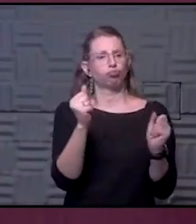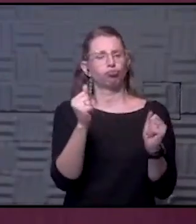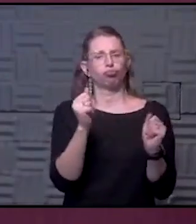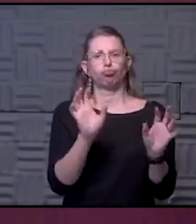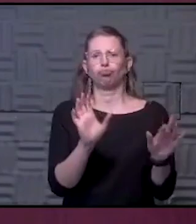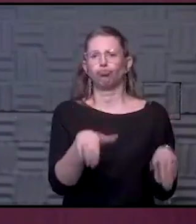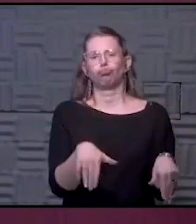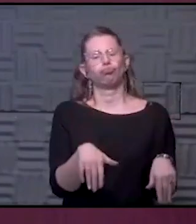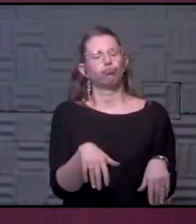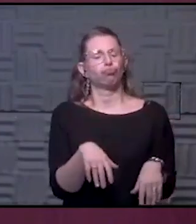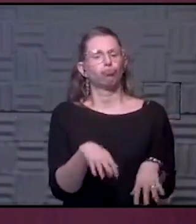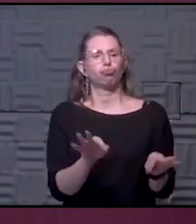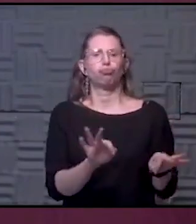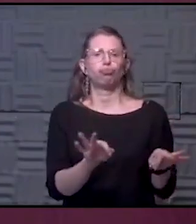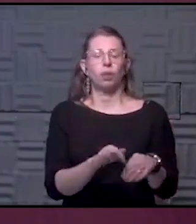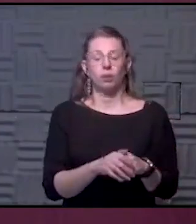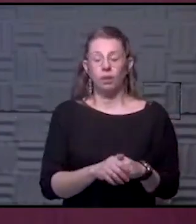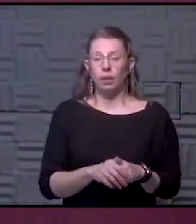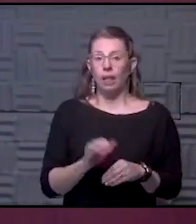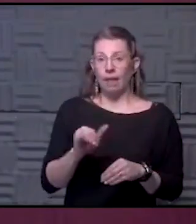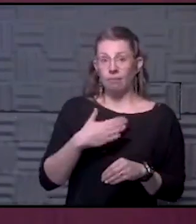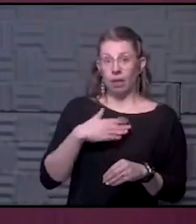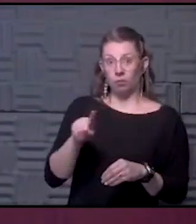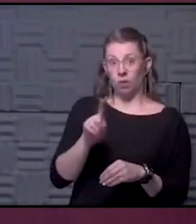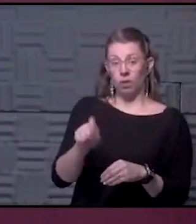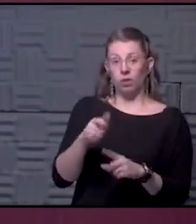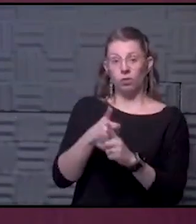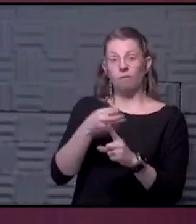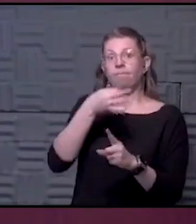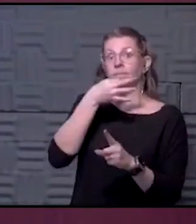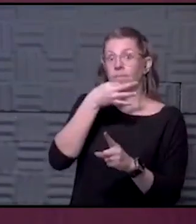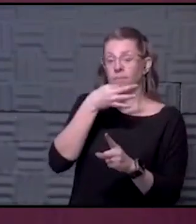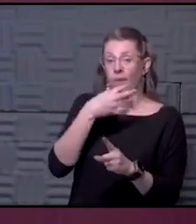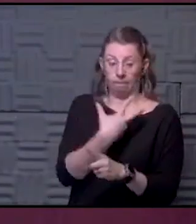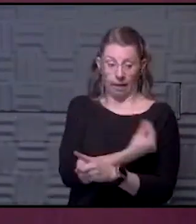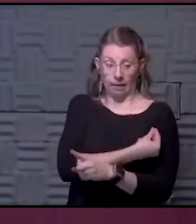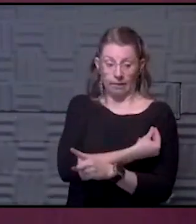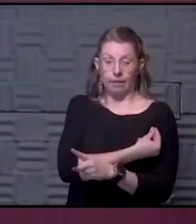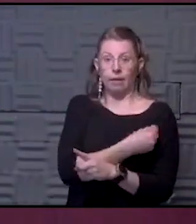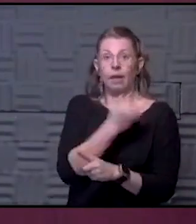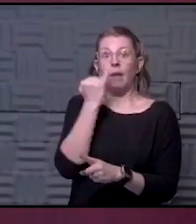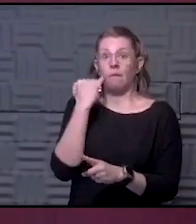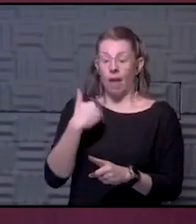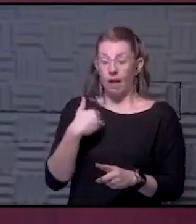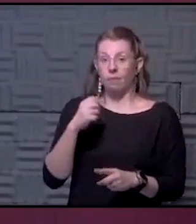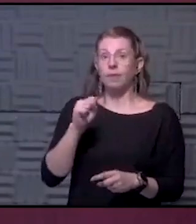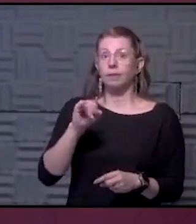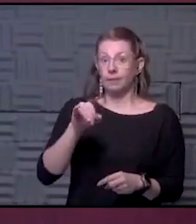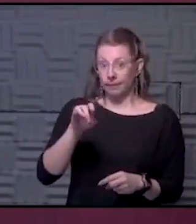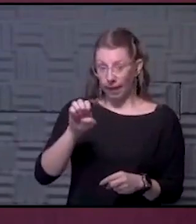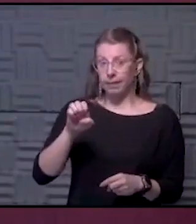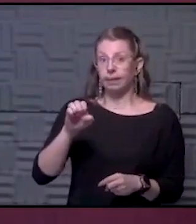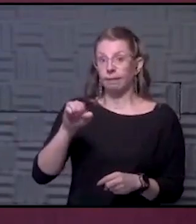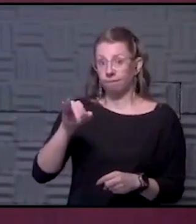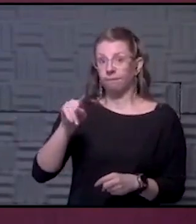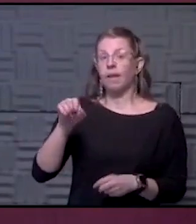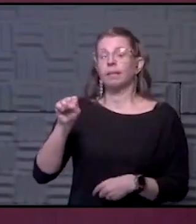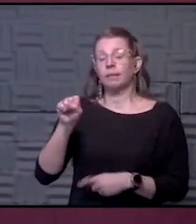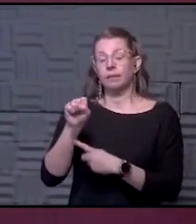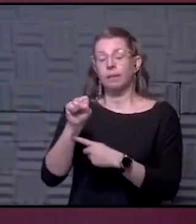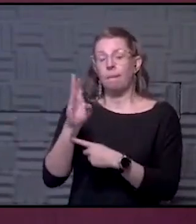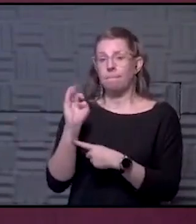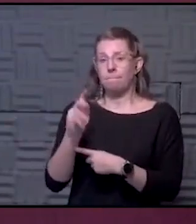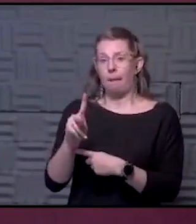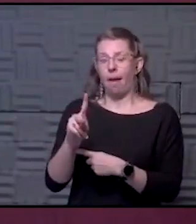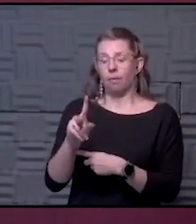the guard down. In fact, that would be my question for you as an expert is, when they get the vaccine, if they have side effects, what about getting back